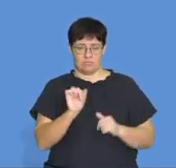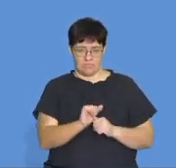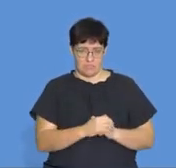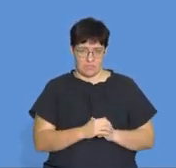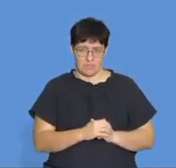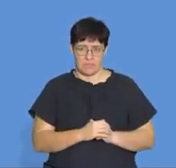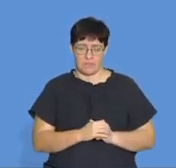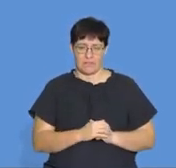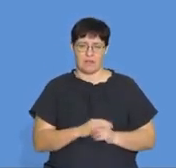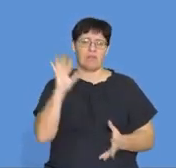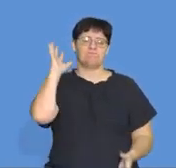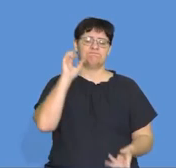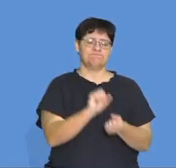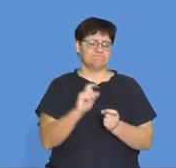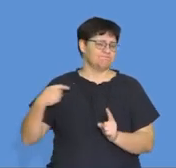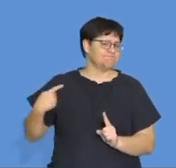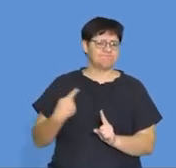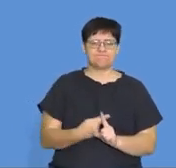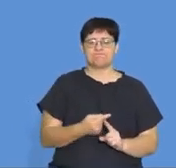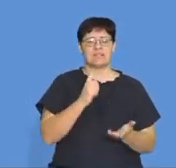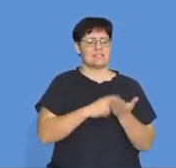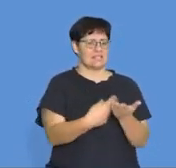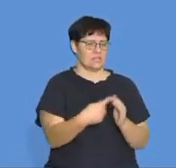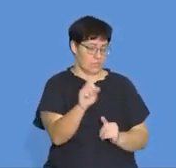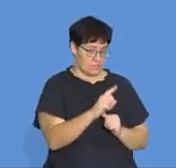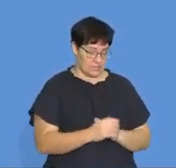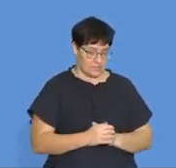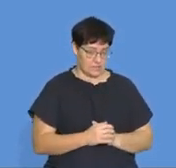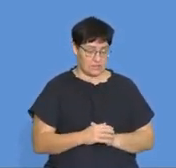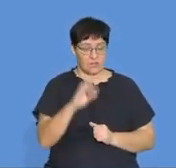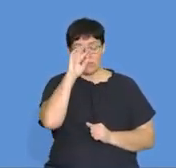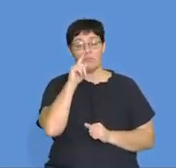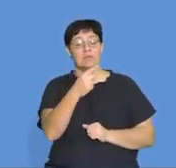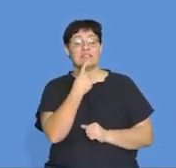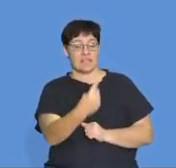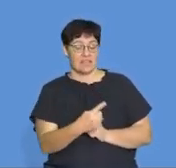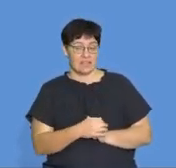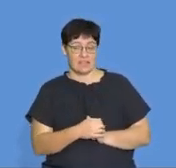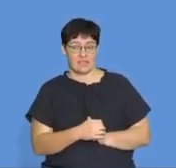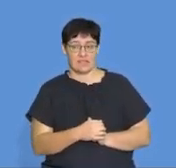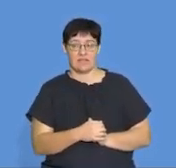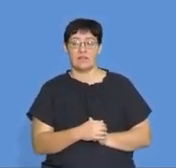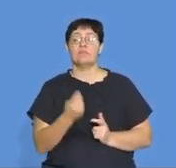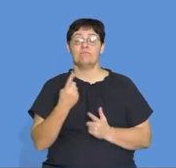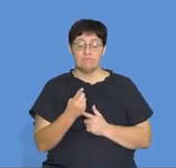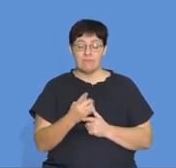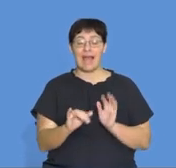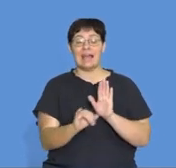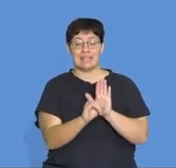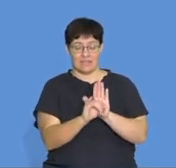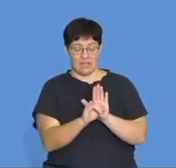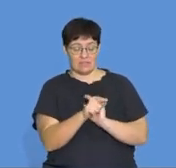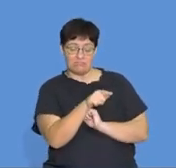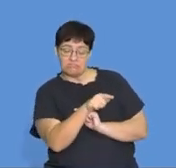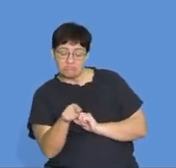let's summarize everything that we've spoken about, guys, so far. Remember, I said you must make sure that you identify the type